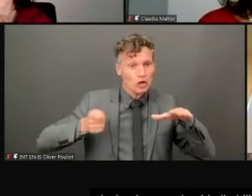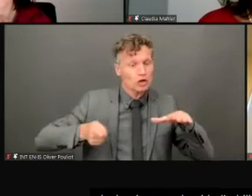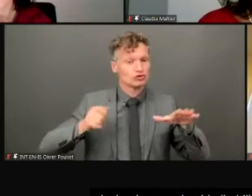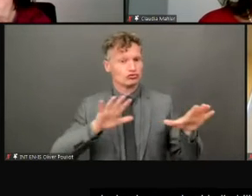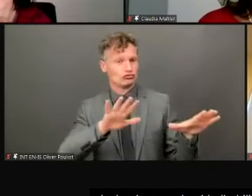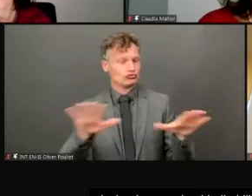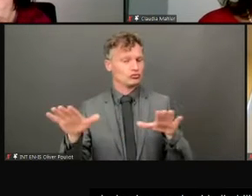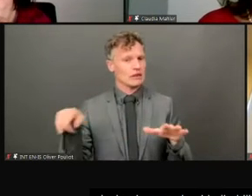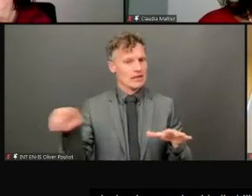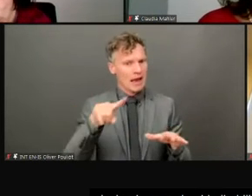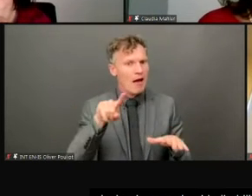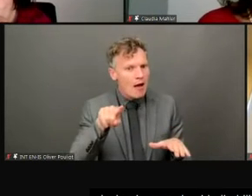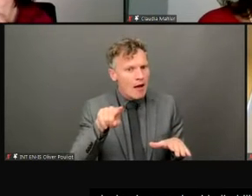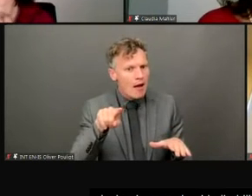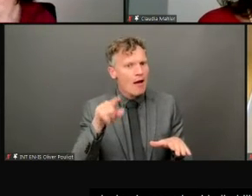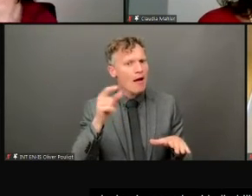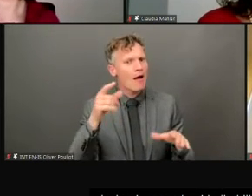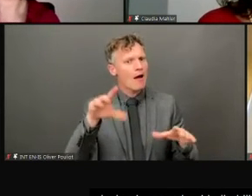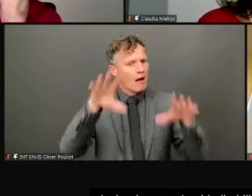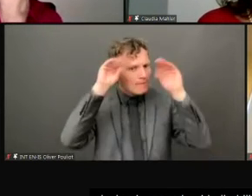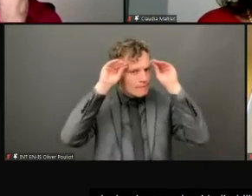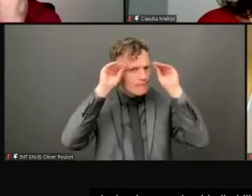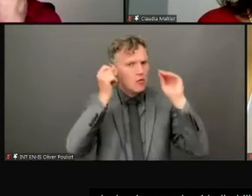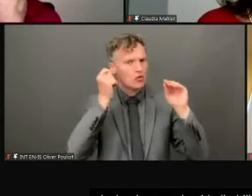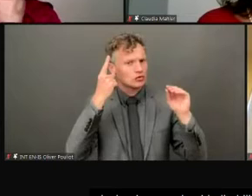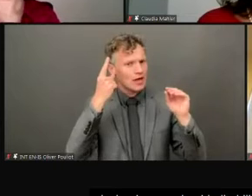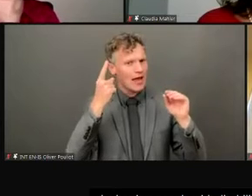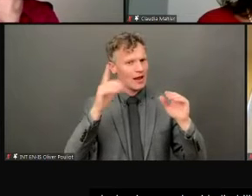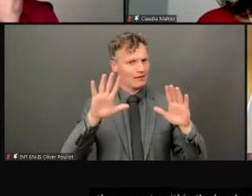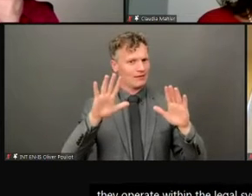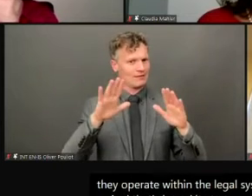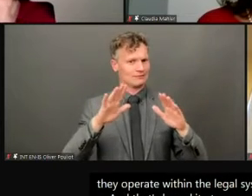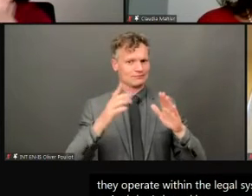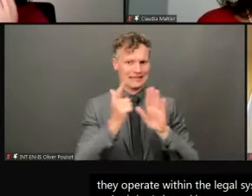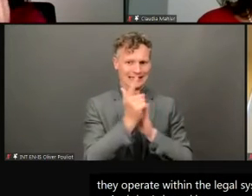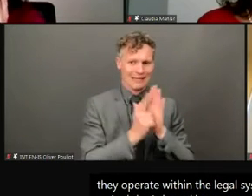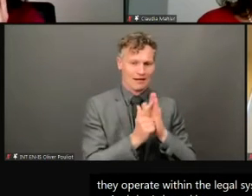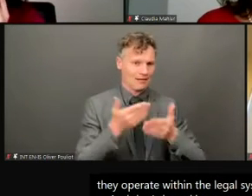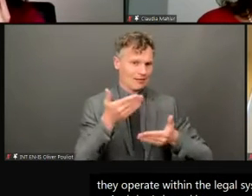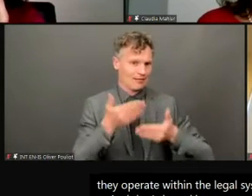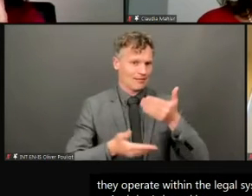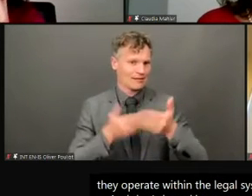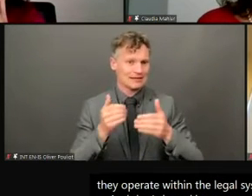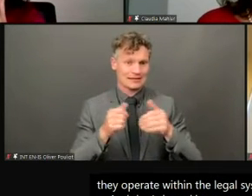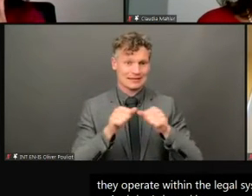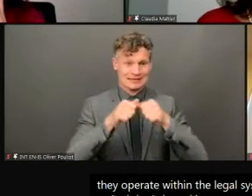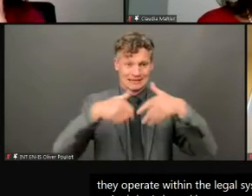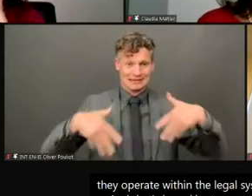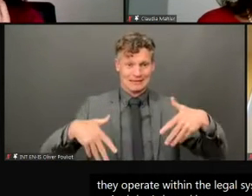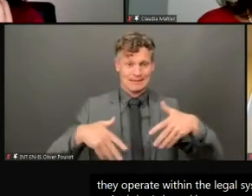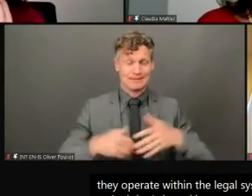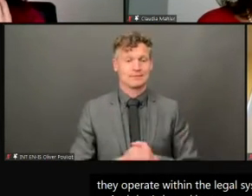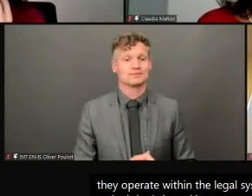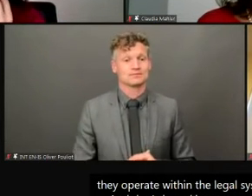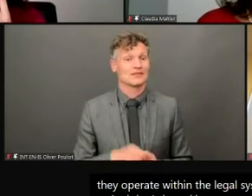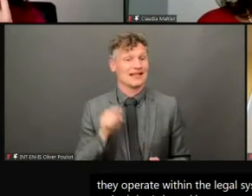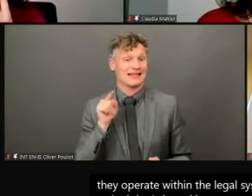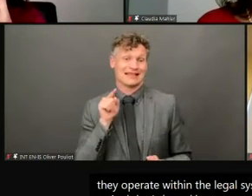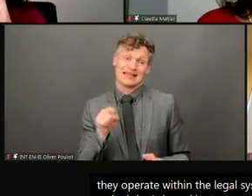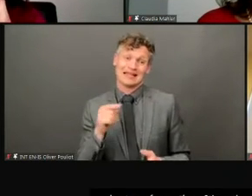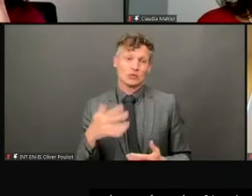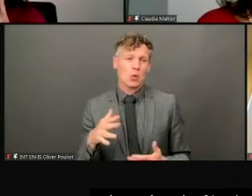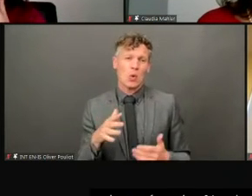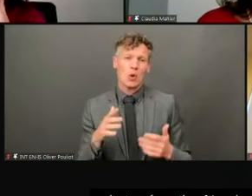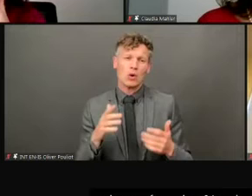legal system. And that's been quite transformative. It's a slow burner. It takes a long time for legal culture to